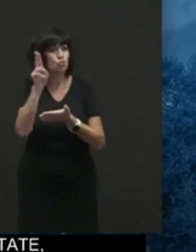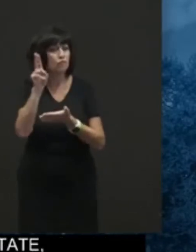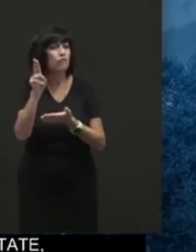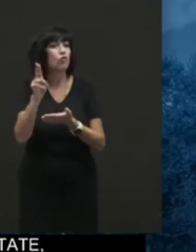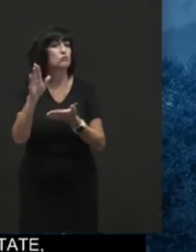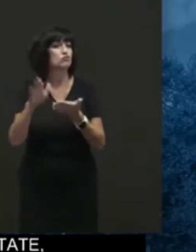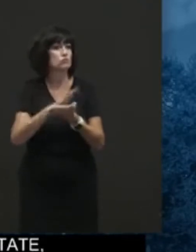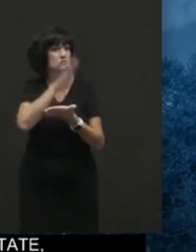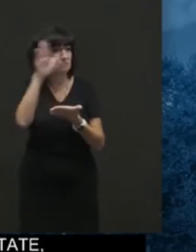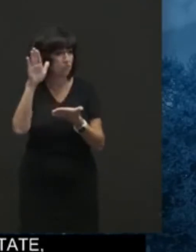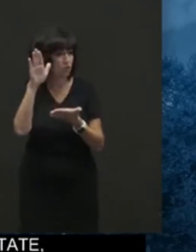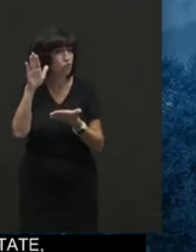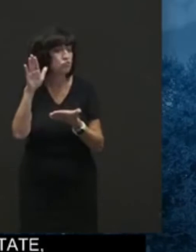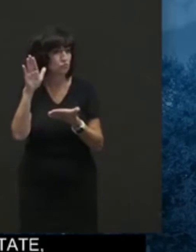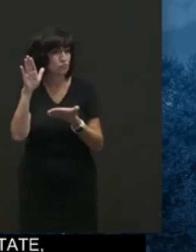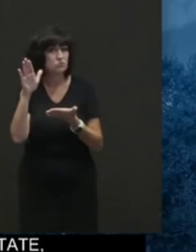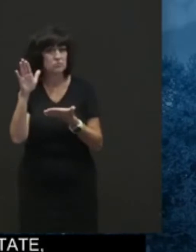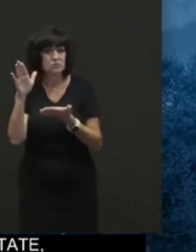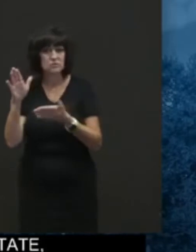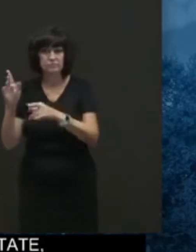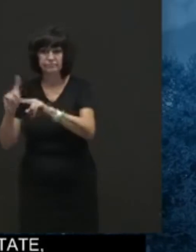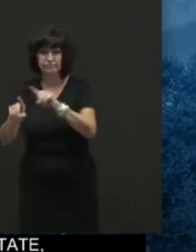of course, our state agencies.